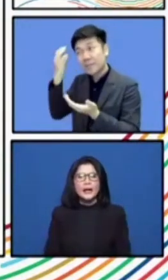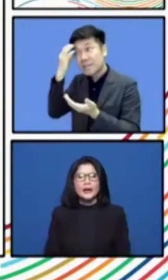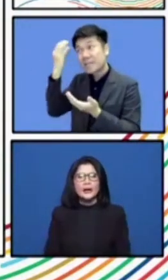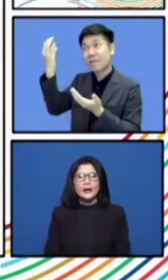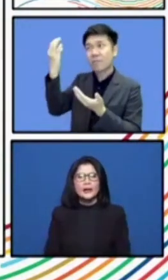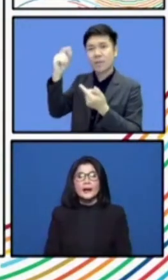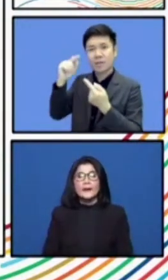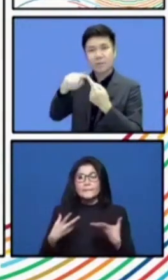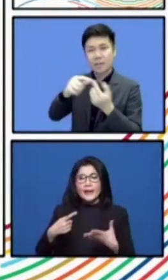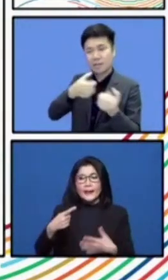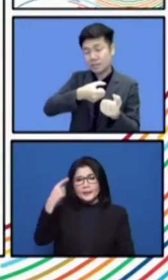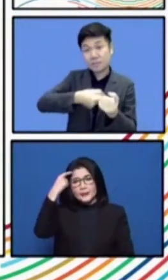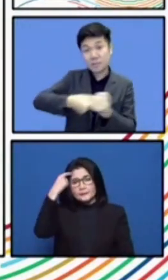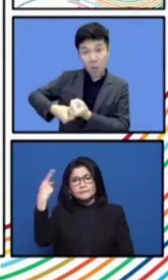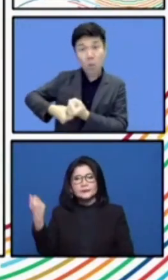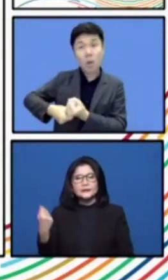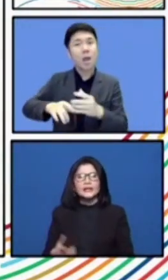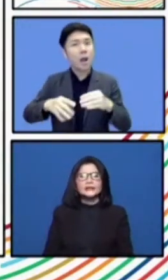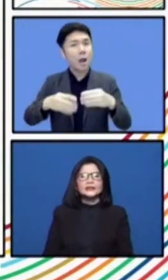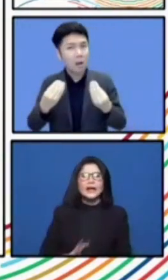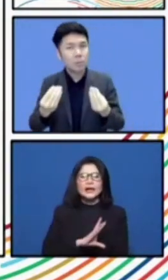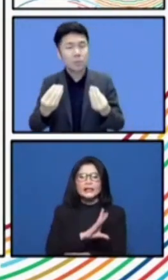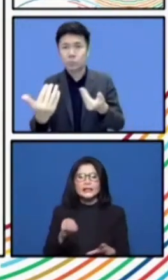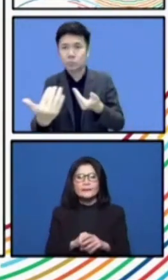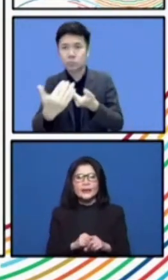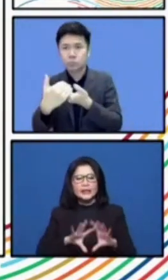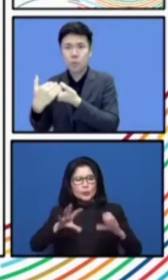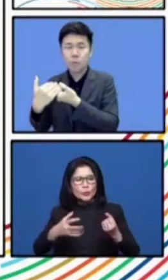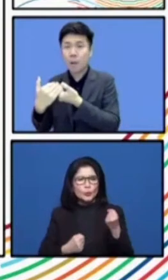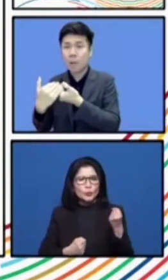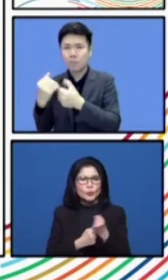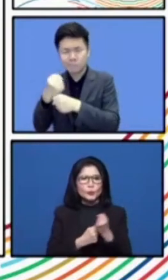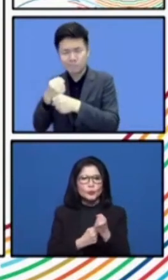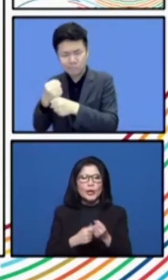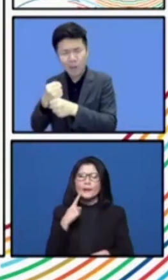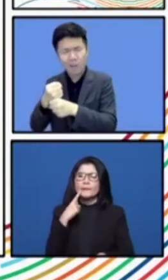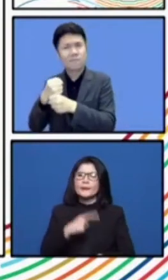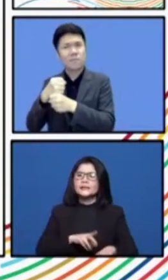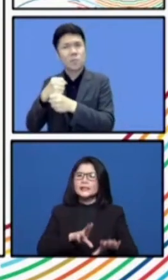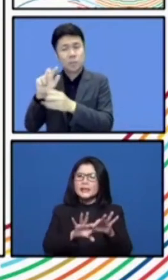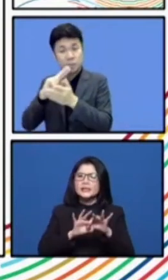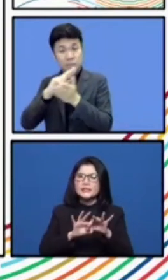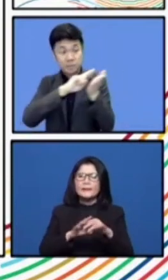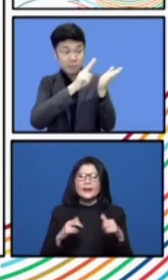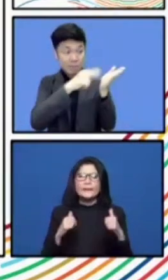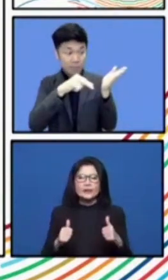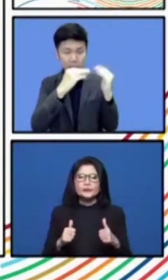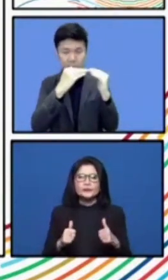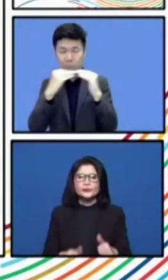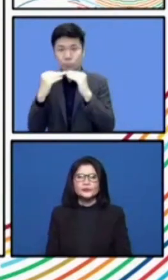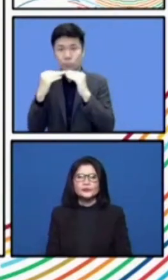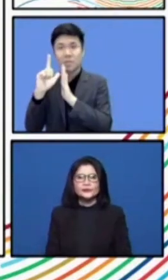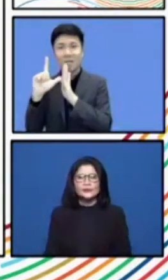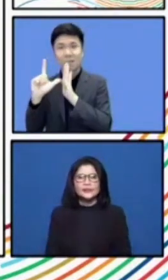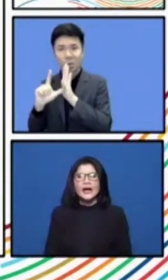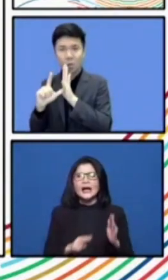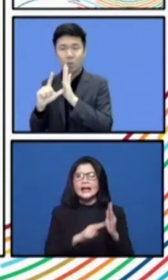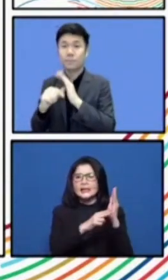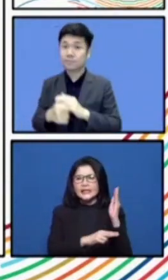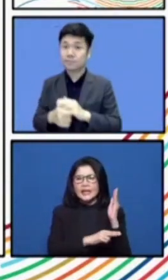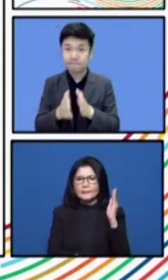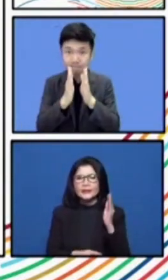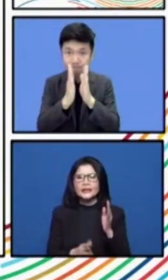to ensure the harmonization of national legislation with the convention what more can we do in concrete terms over to